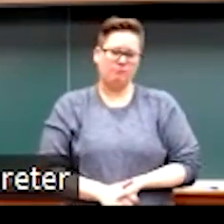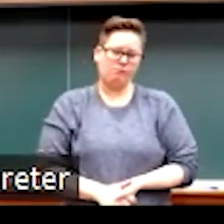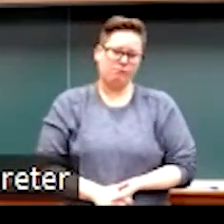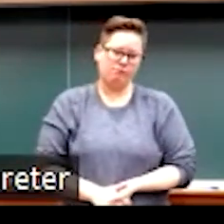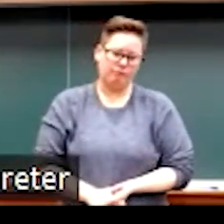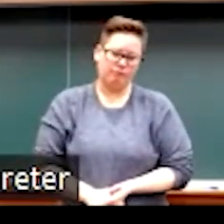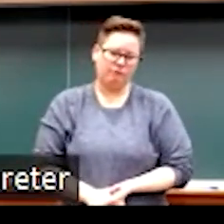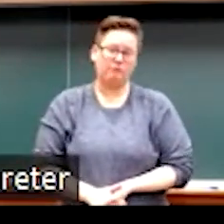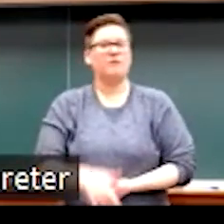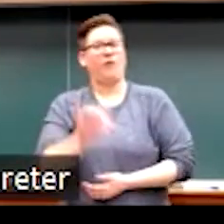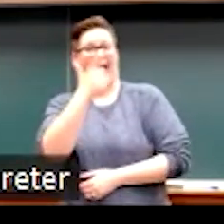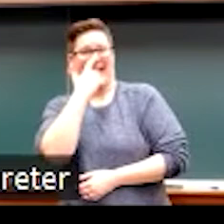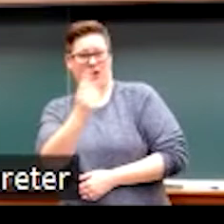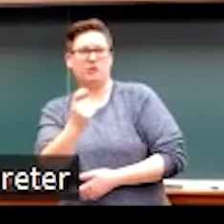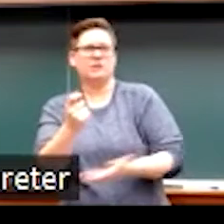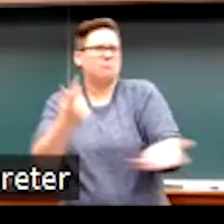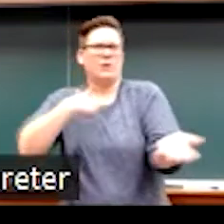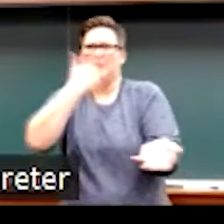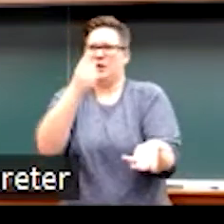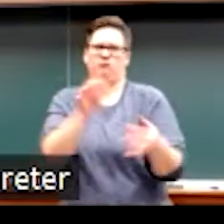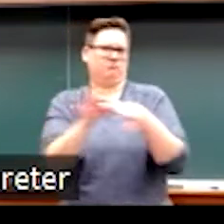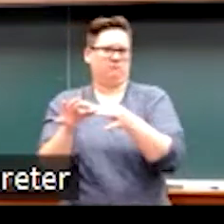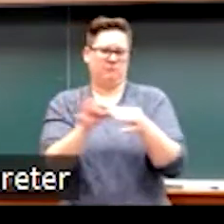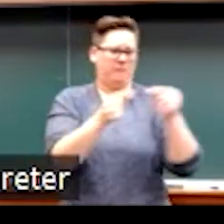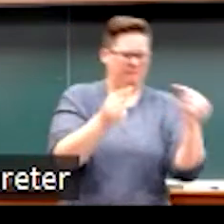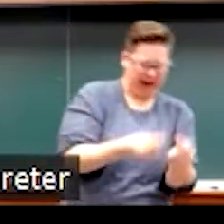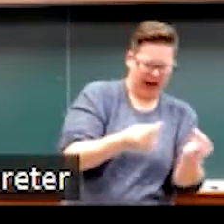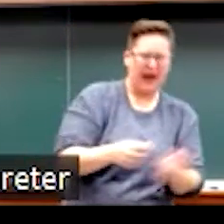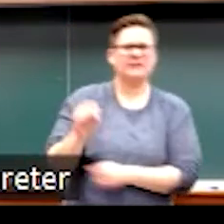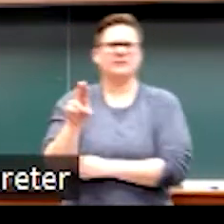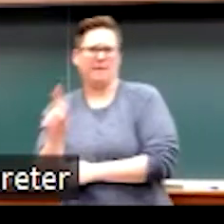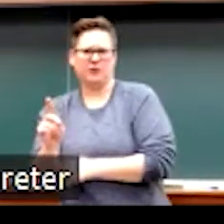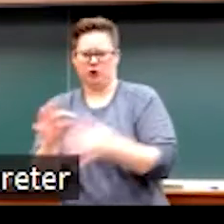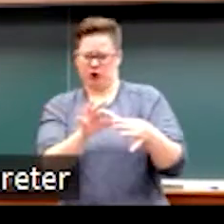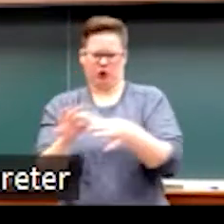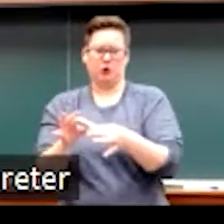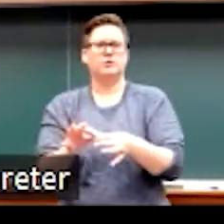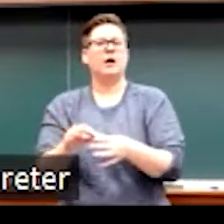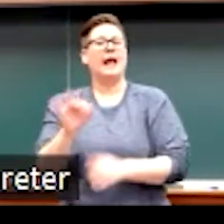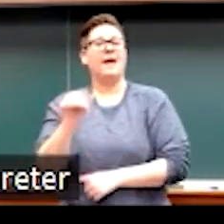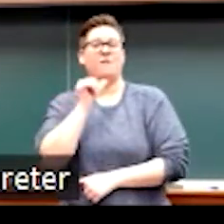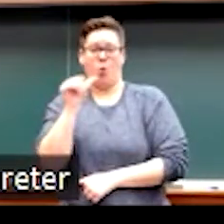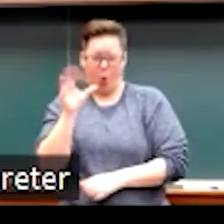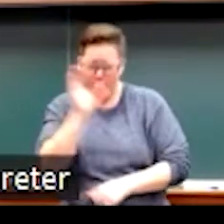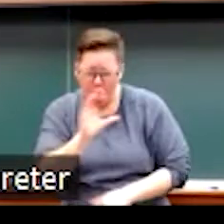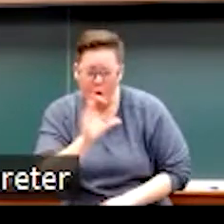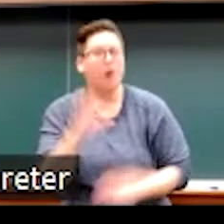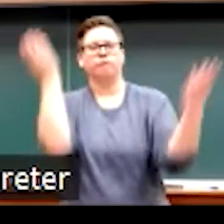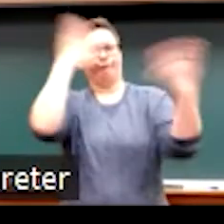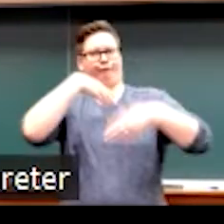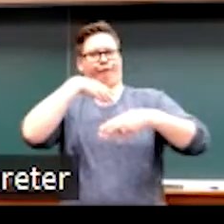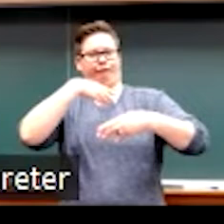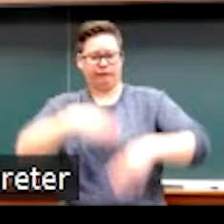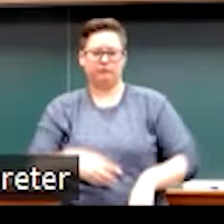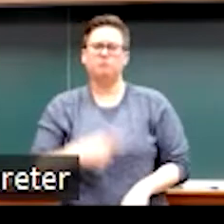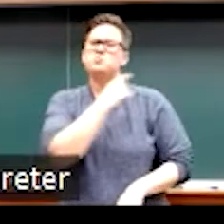So in terms of this interest, right, there is interest in relations between pain and substance use, but you might not see it if you're not looking for it. And here's just a